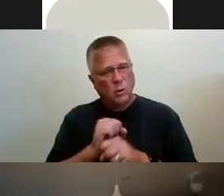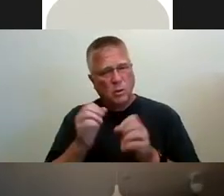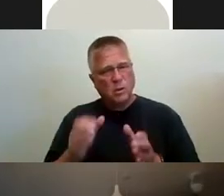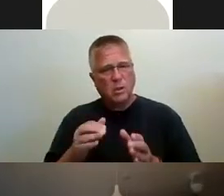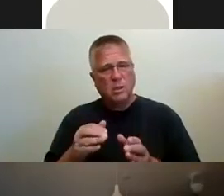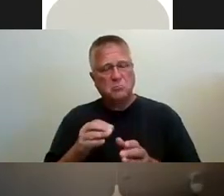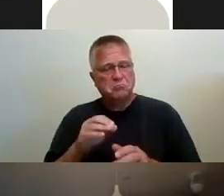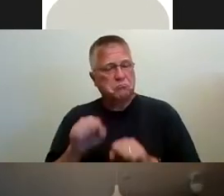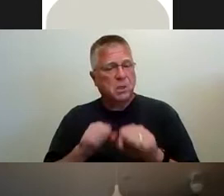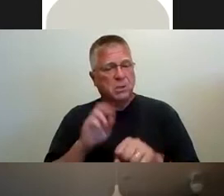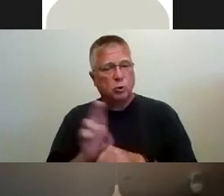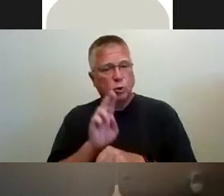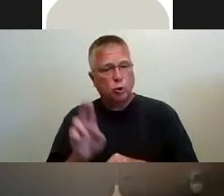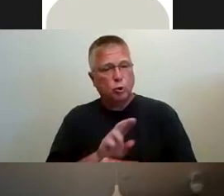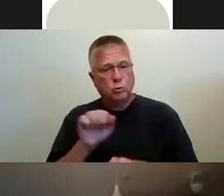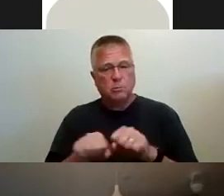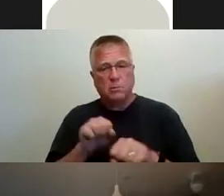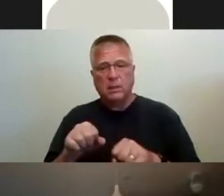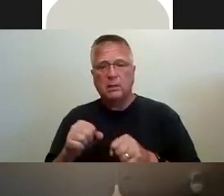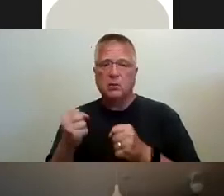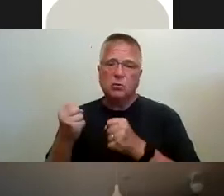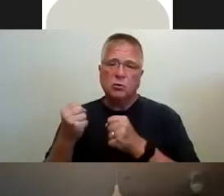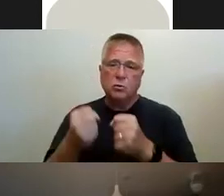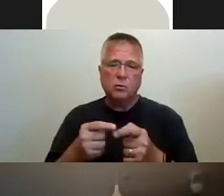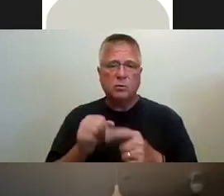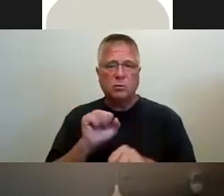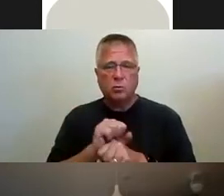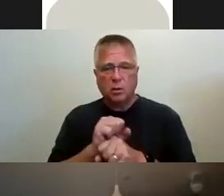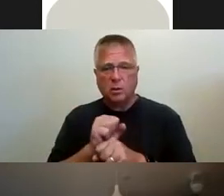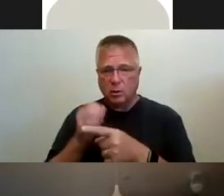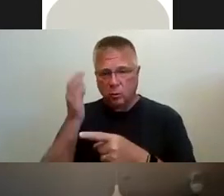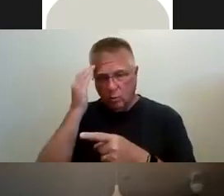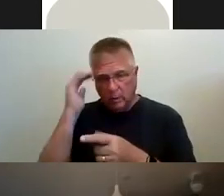bikers use bikes to go to work. Are you aware of that?